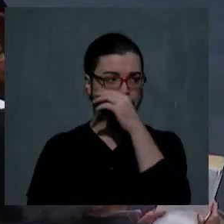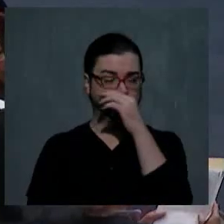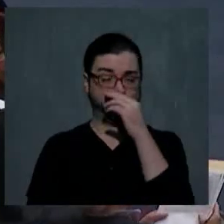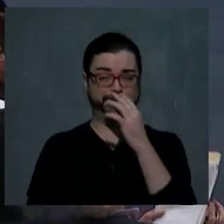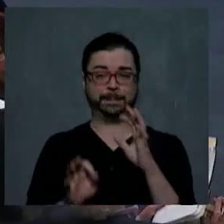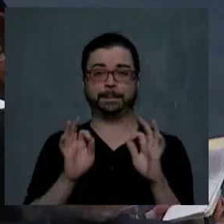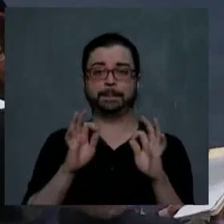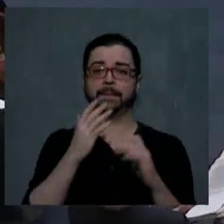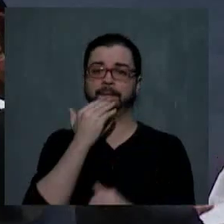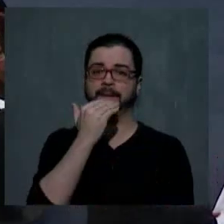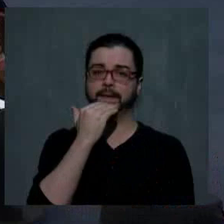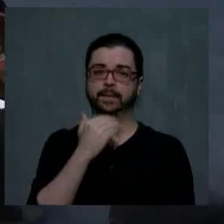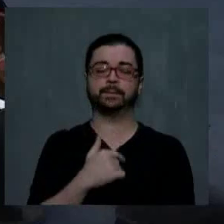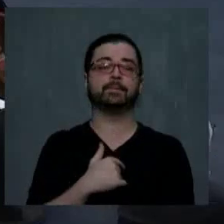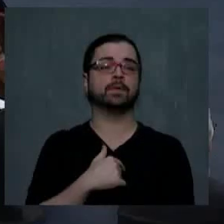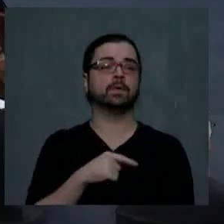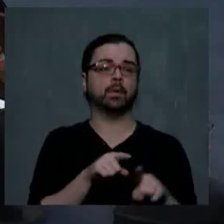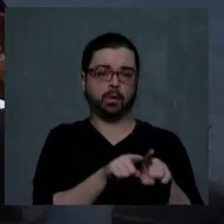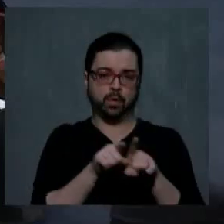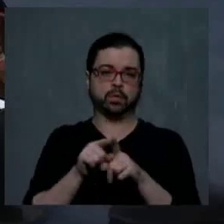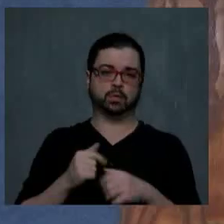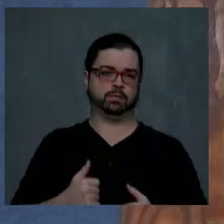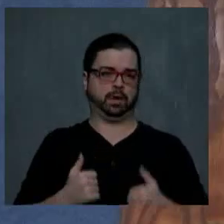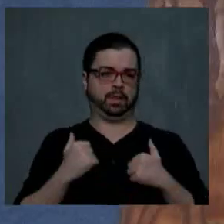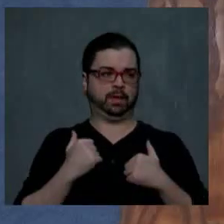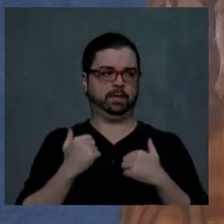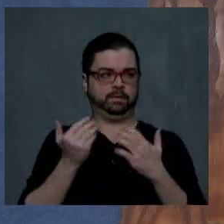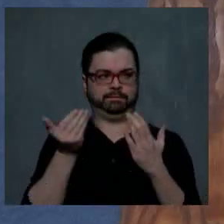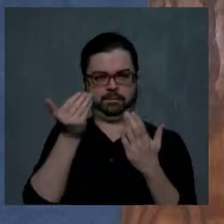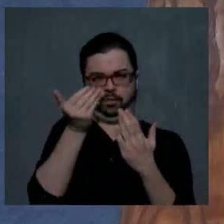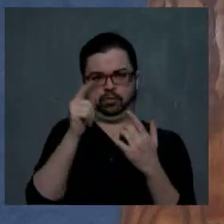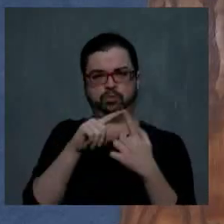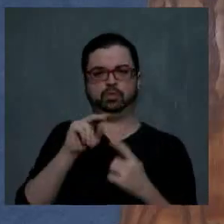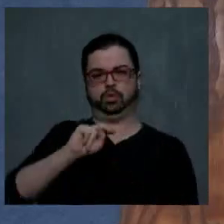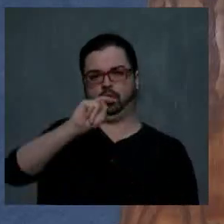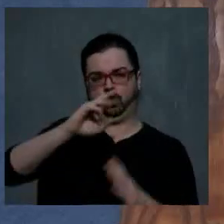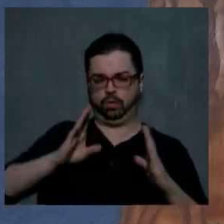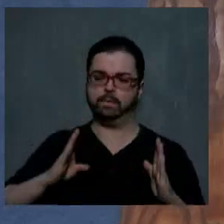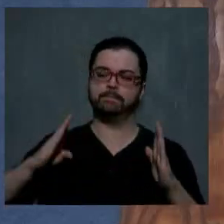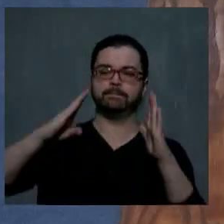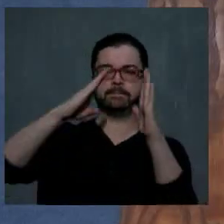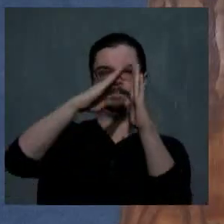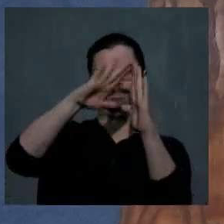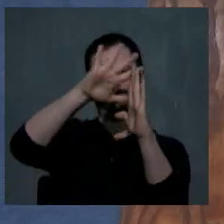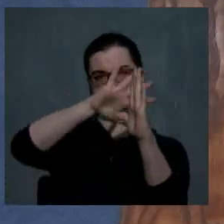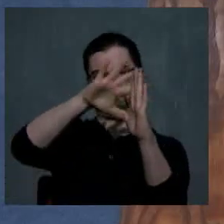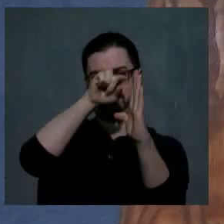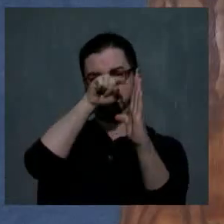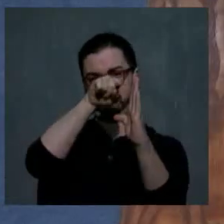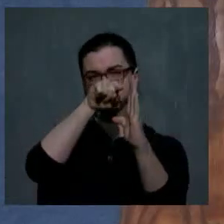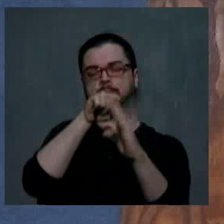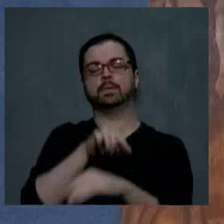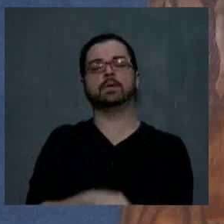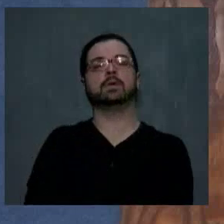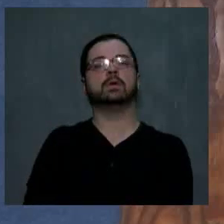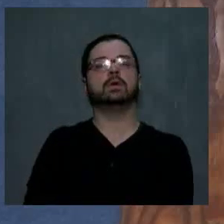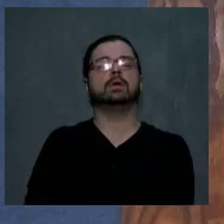Thank you. I also live in closer to the northern tip of where they're talking about now.